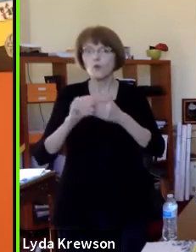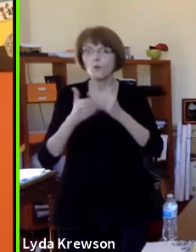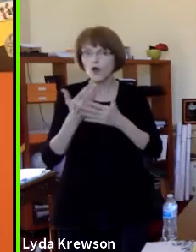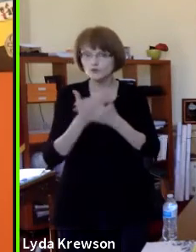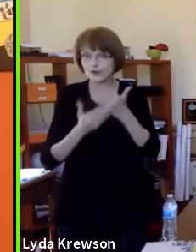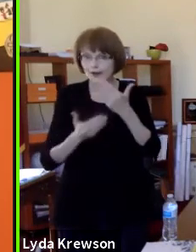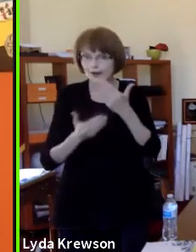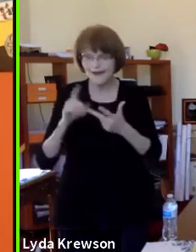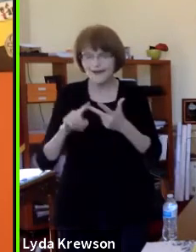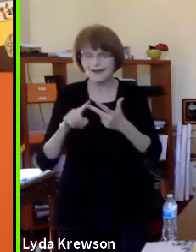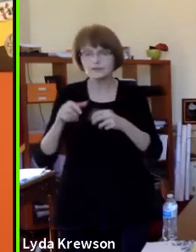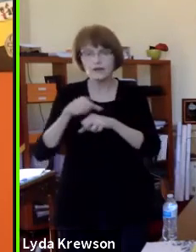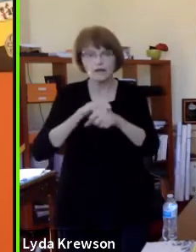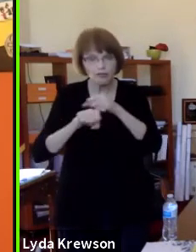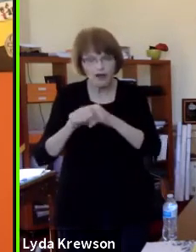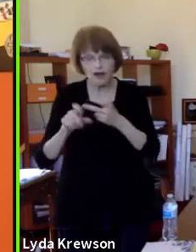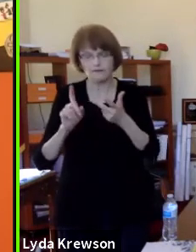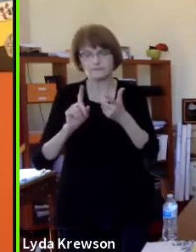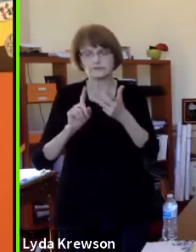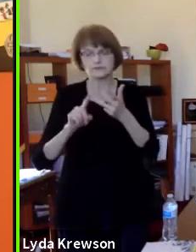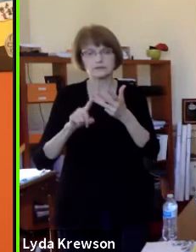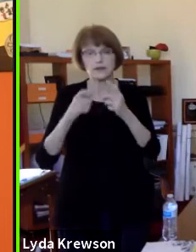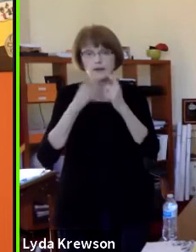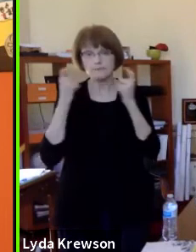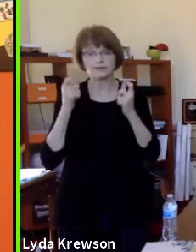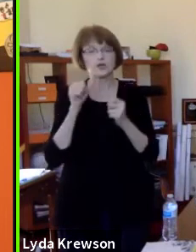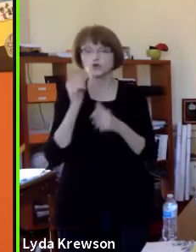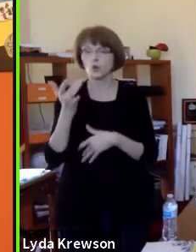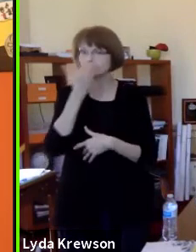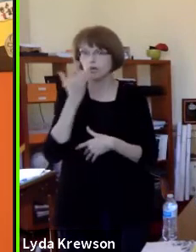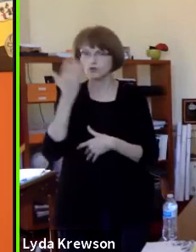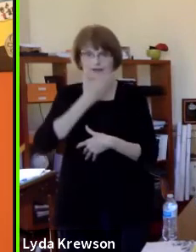wear gloves, wear a mask, don't touch your face.